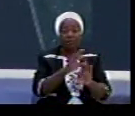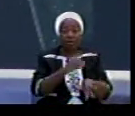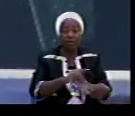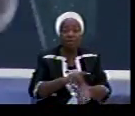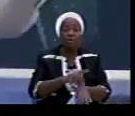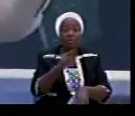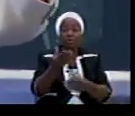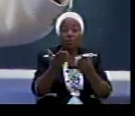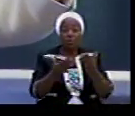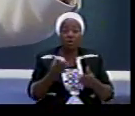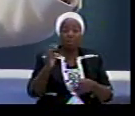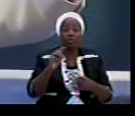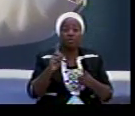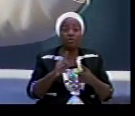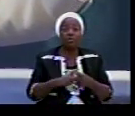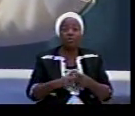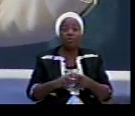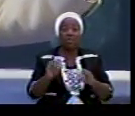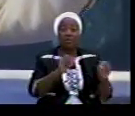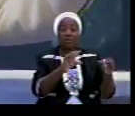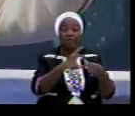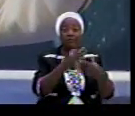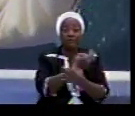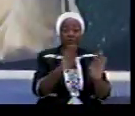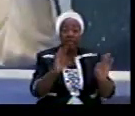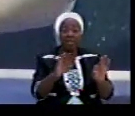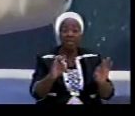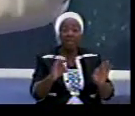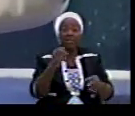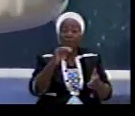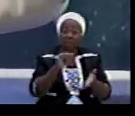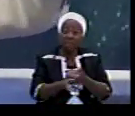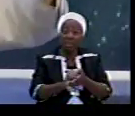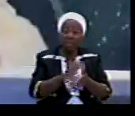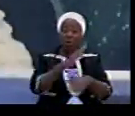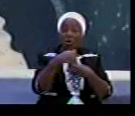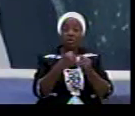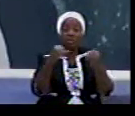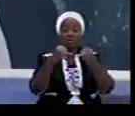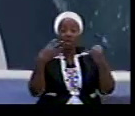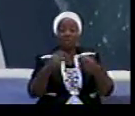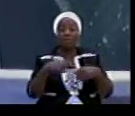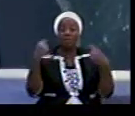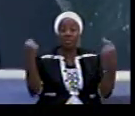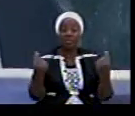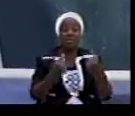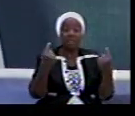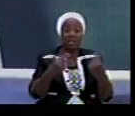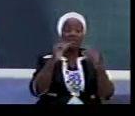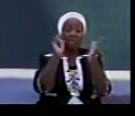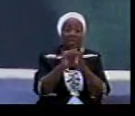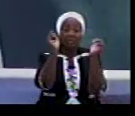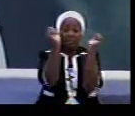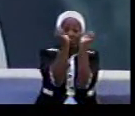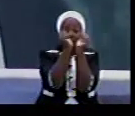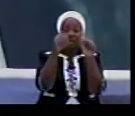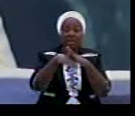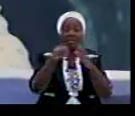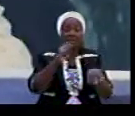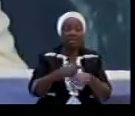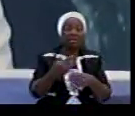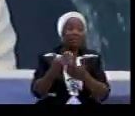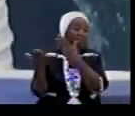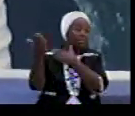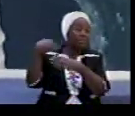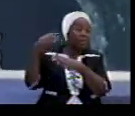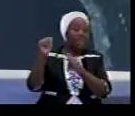to let you loose so that all the chains of sin that bound you in the past, everything